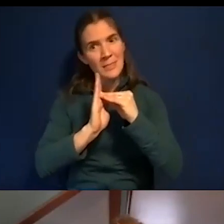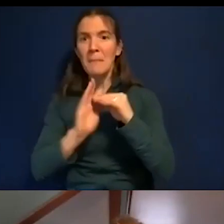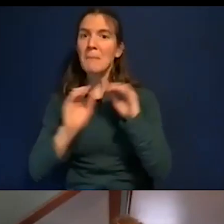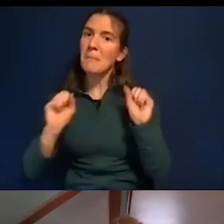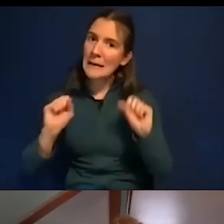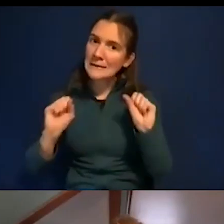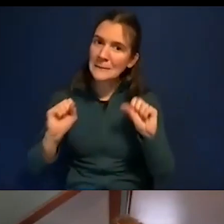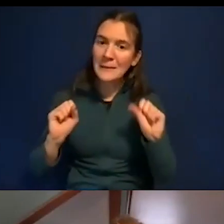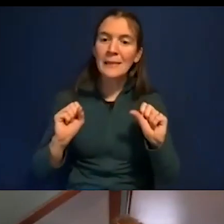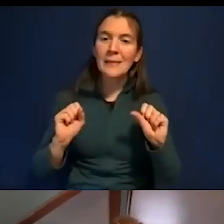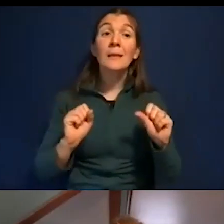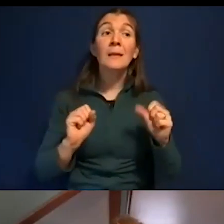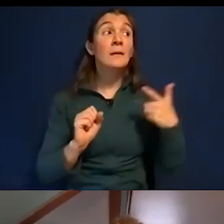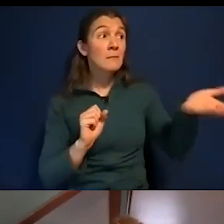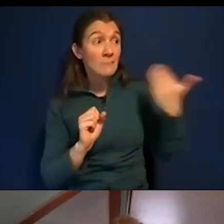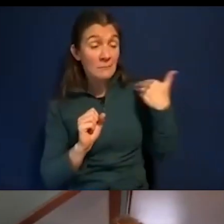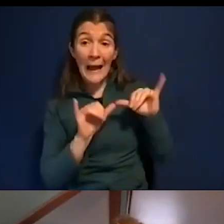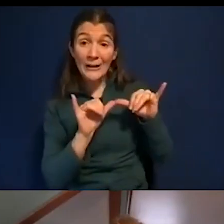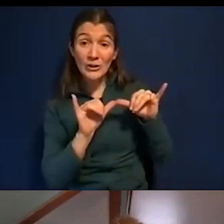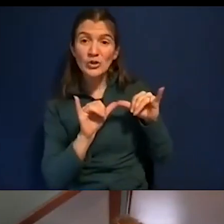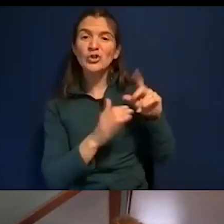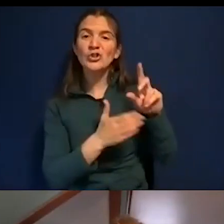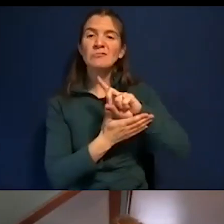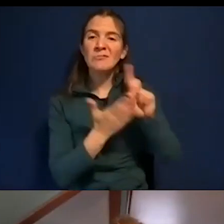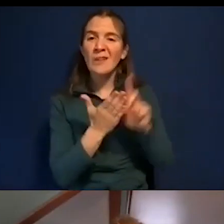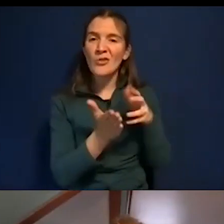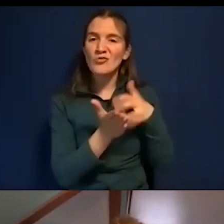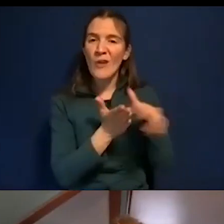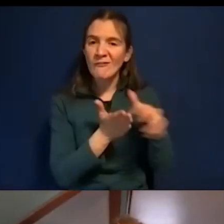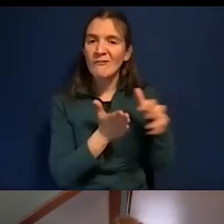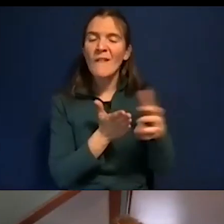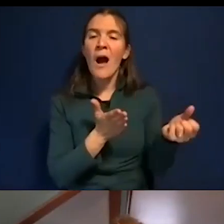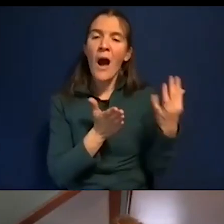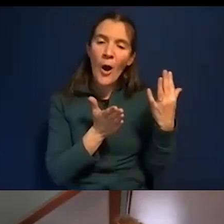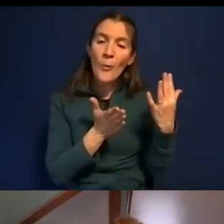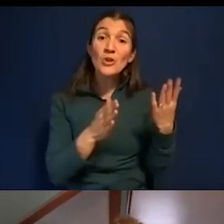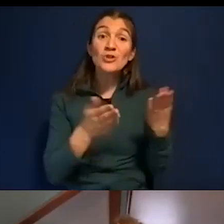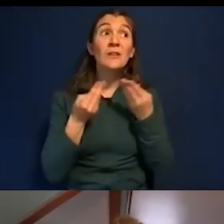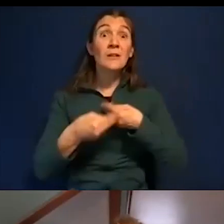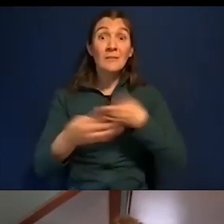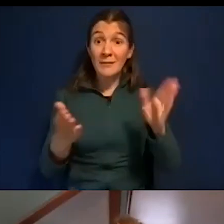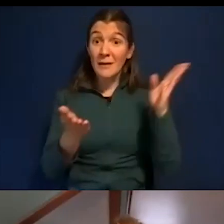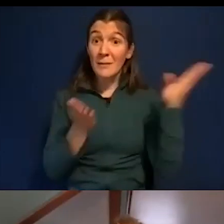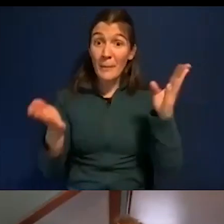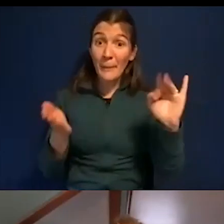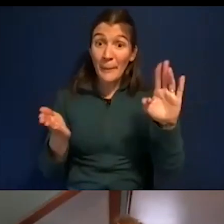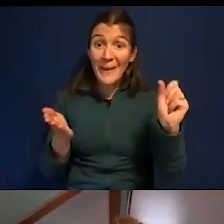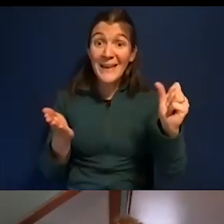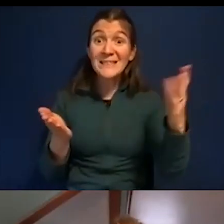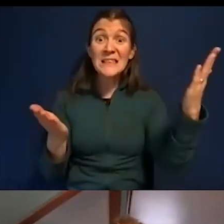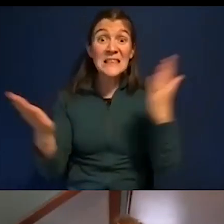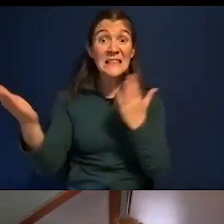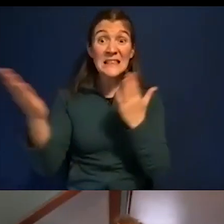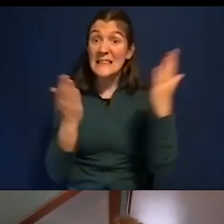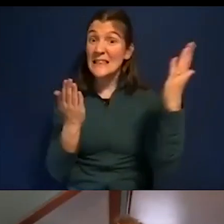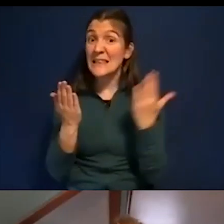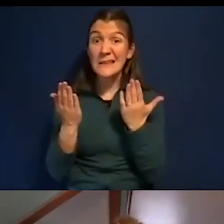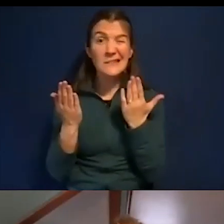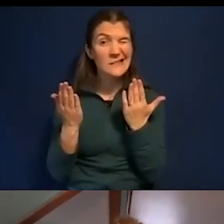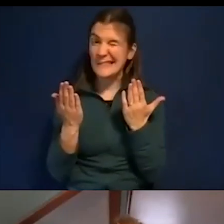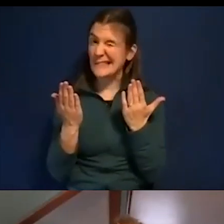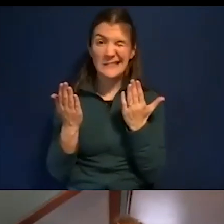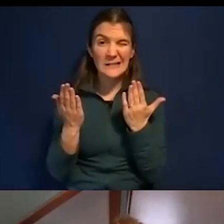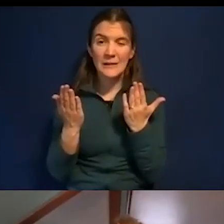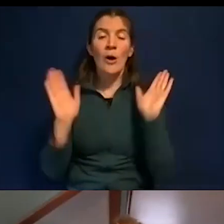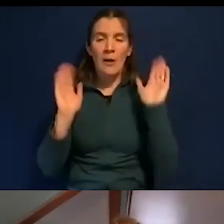We worked with an engineer to draft up specs and plans for that. We put it out to bid and the bids didn't come back favorable. We did